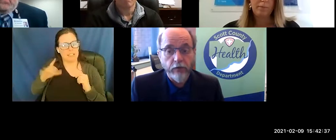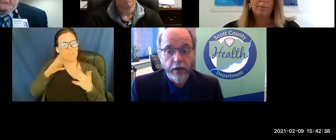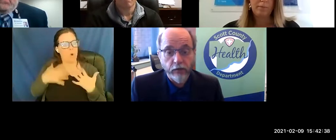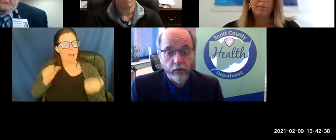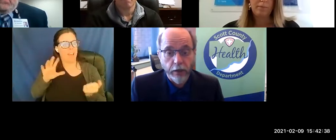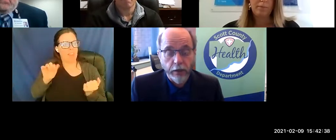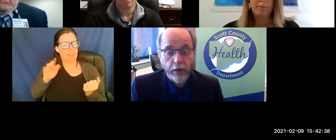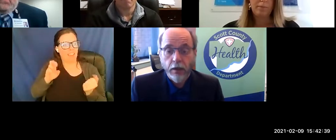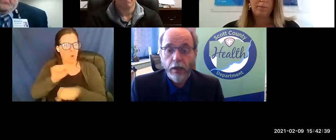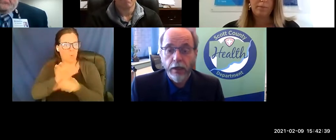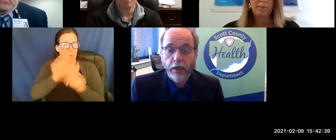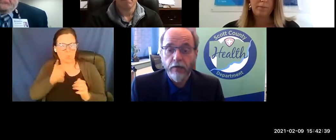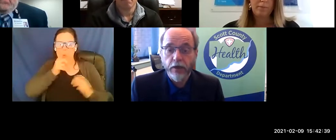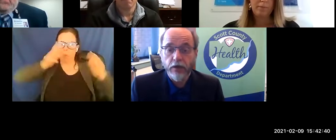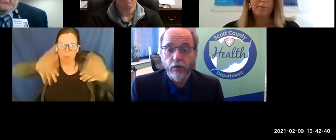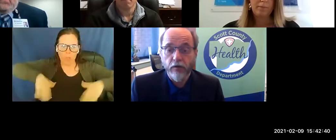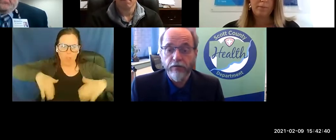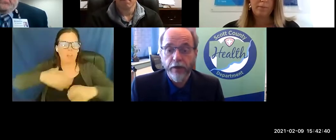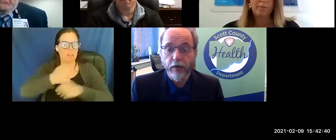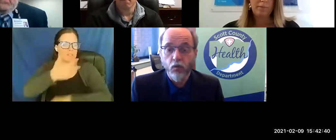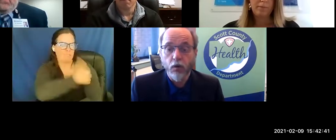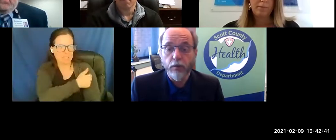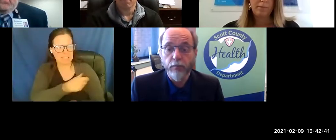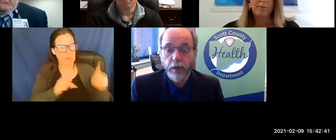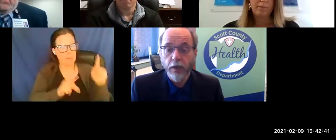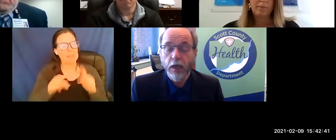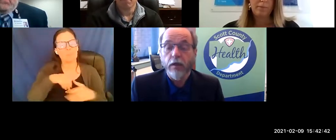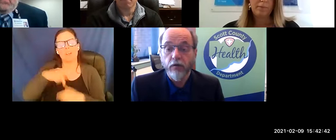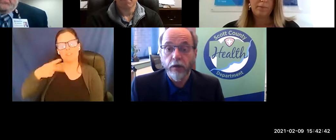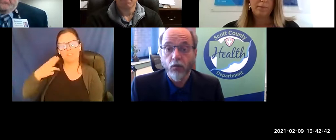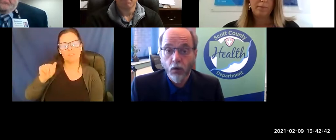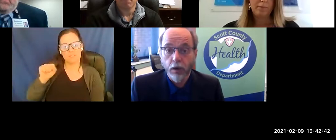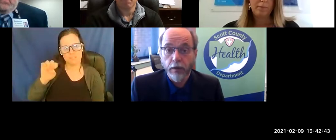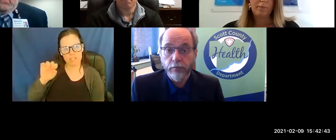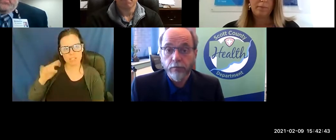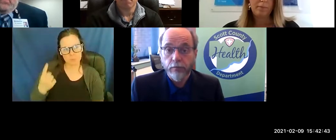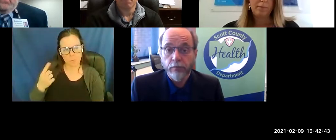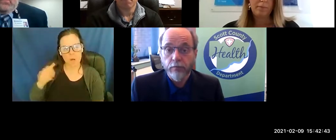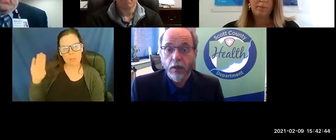yet vaccinated and individuals in Phase 1B, Tier 1.